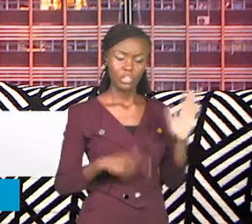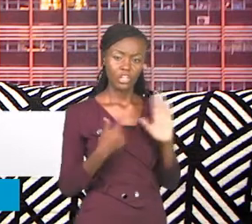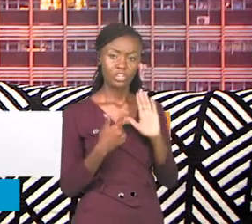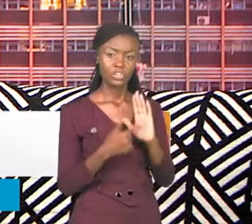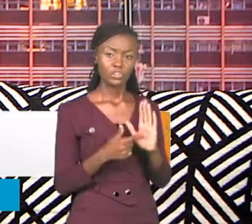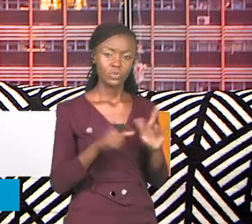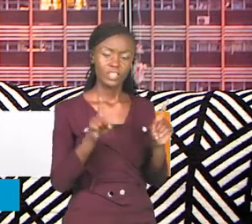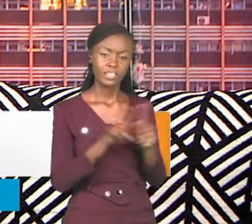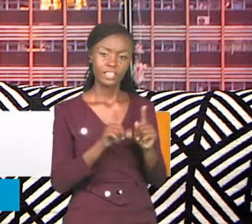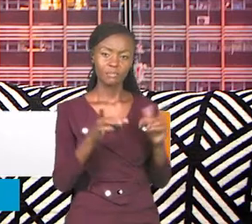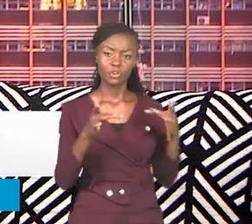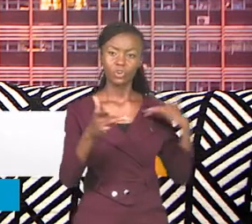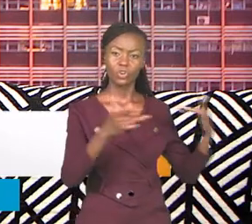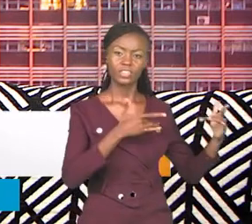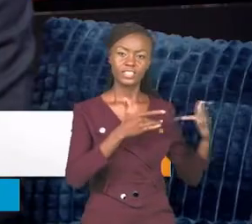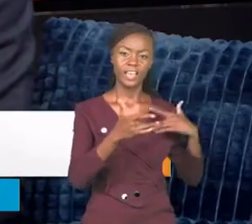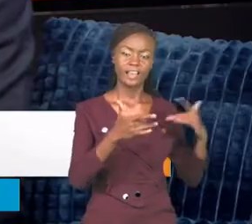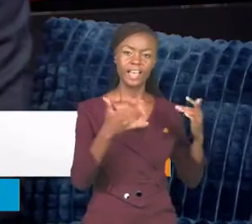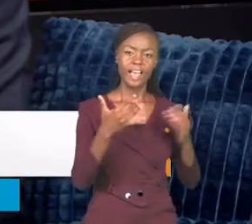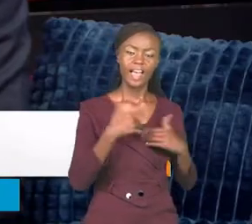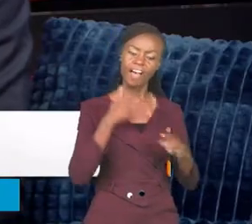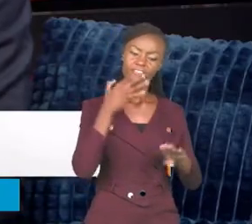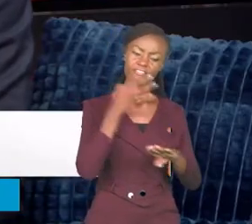same concern that fake products